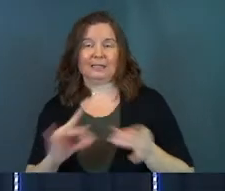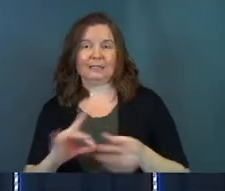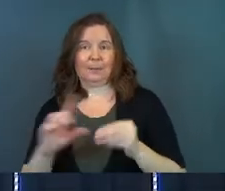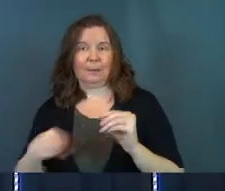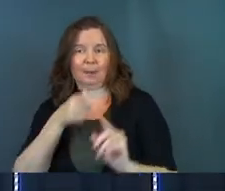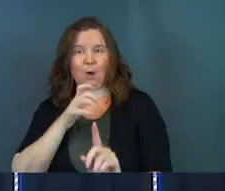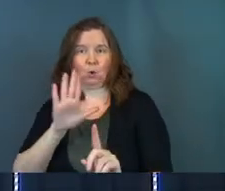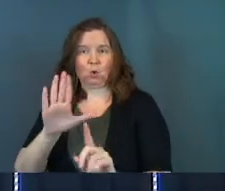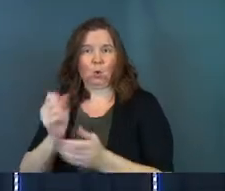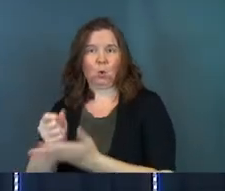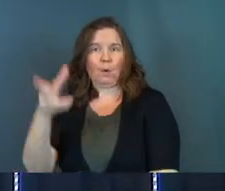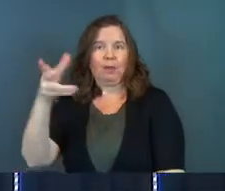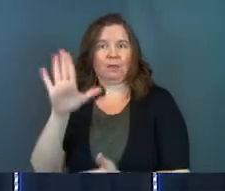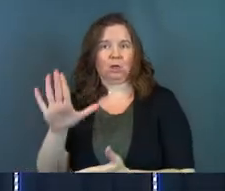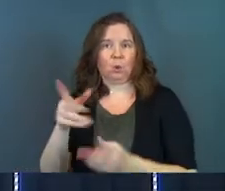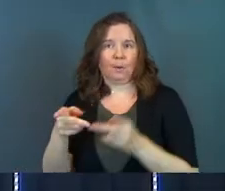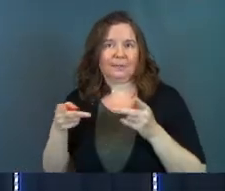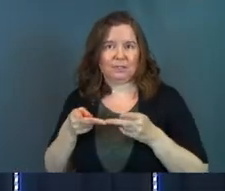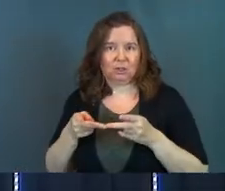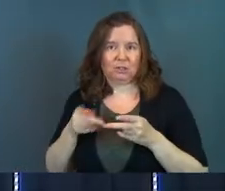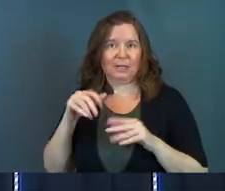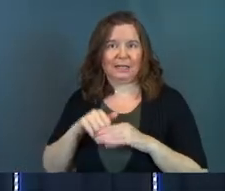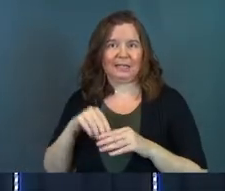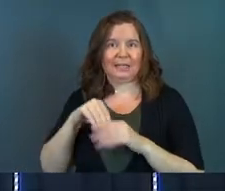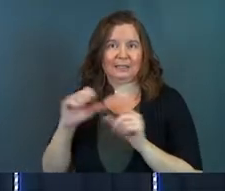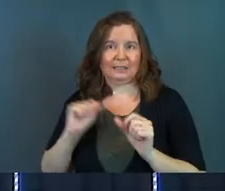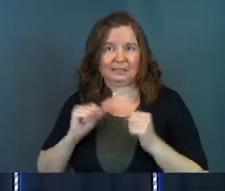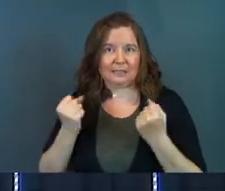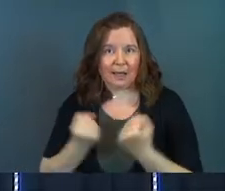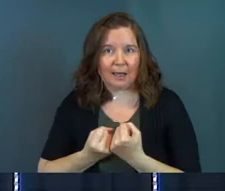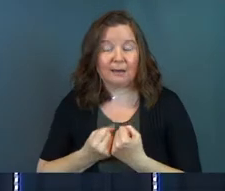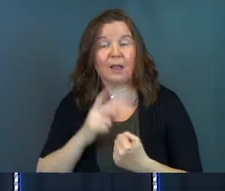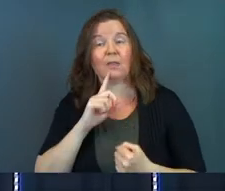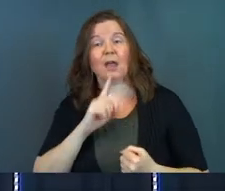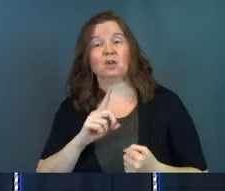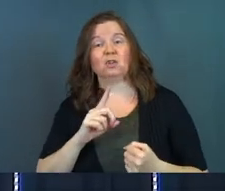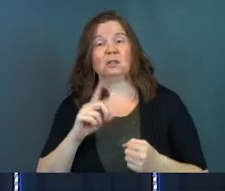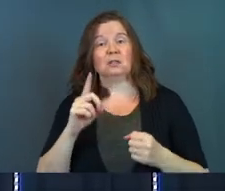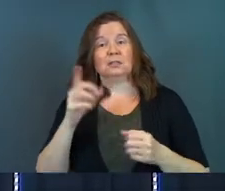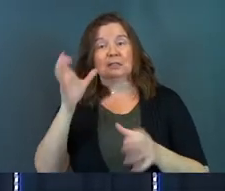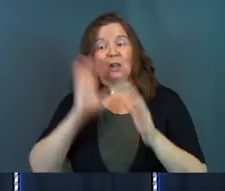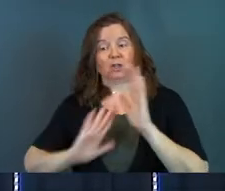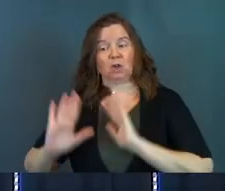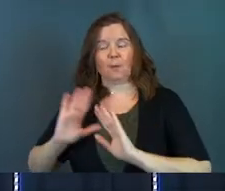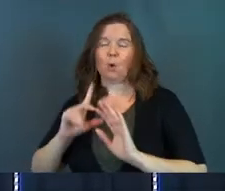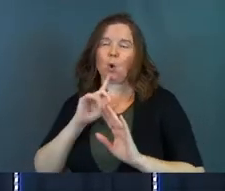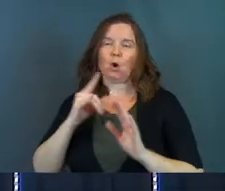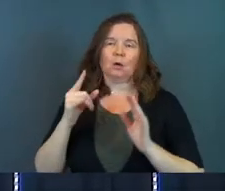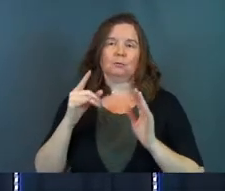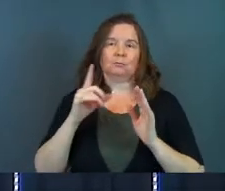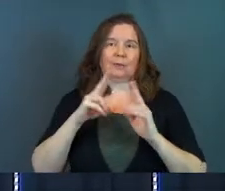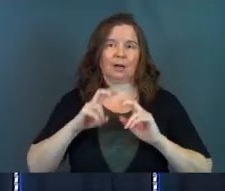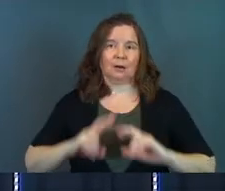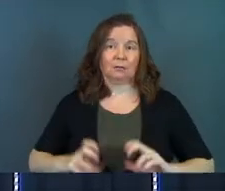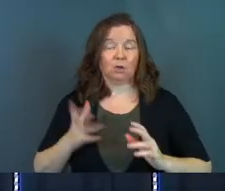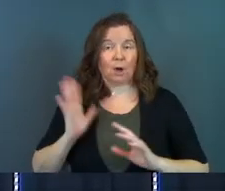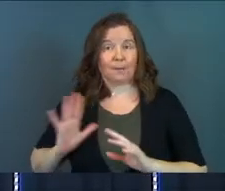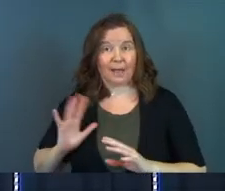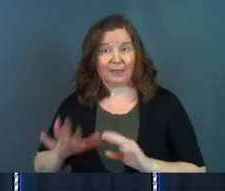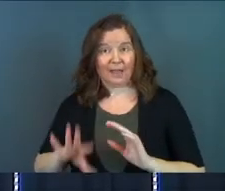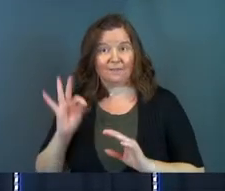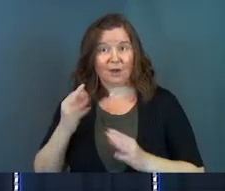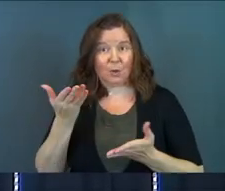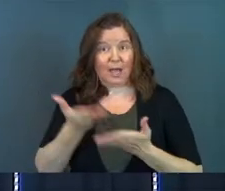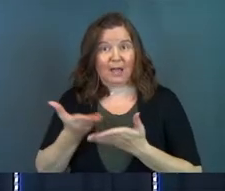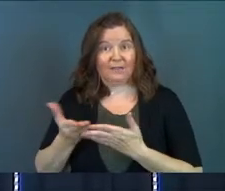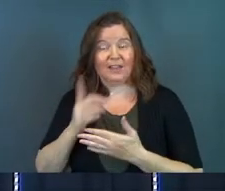statement about your wealth and your position in society. They actually, scholars have gone back, or archaeologists have gone back, and they have